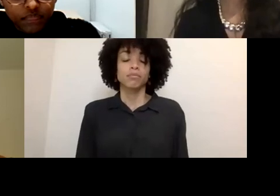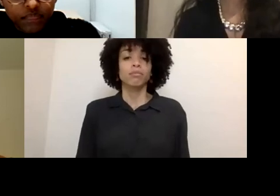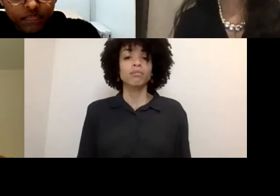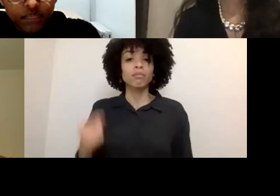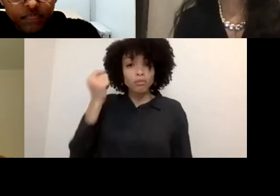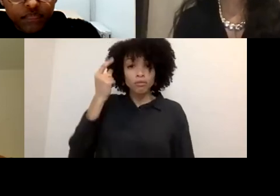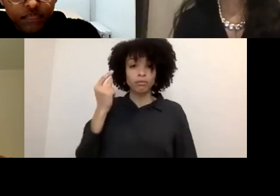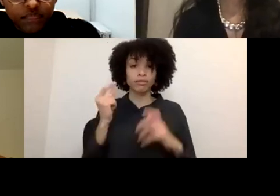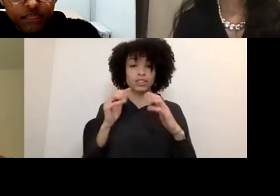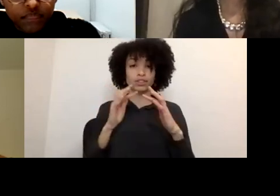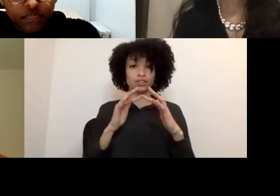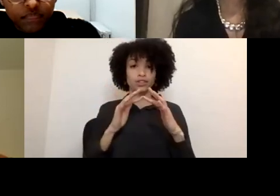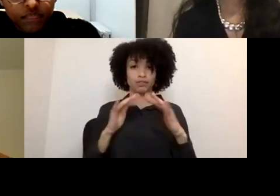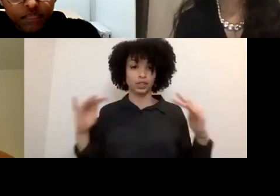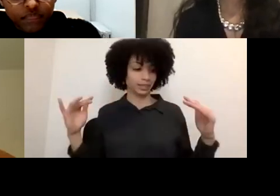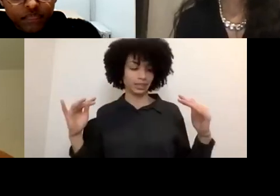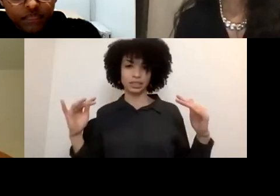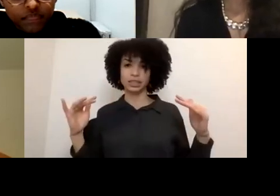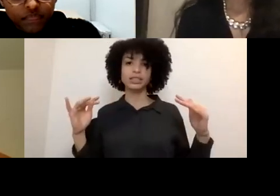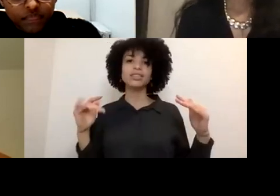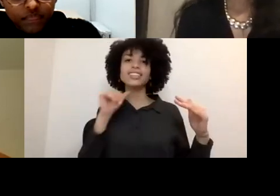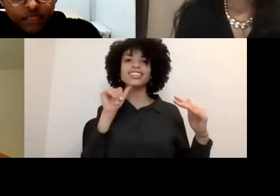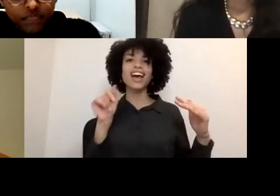mean, we need to think about,